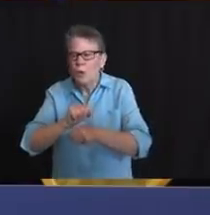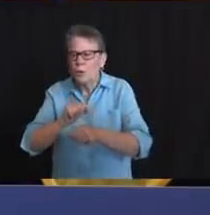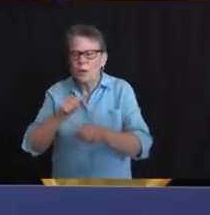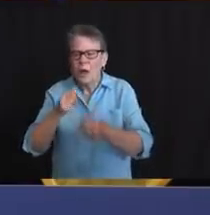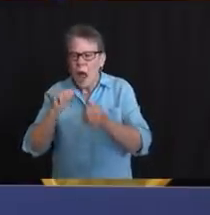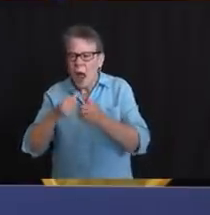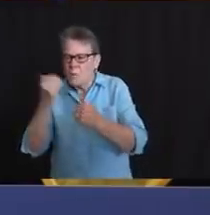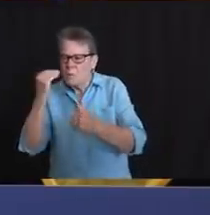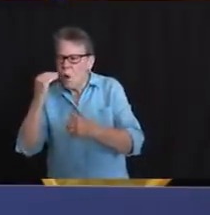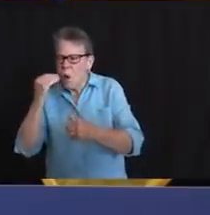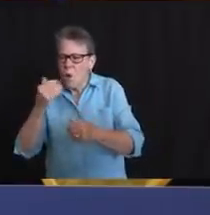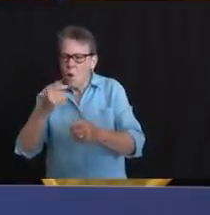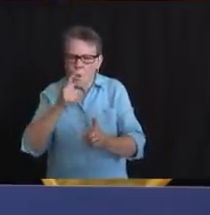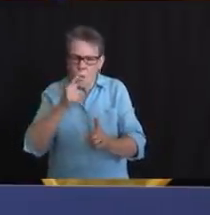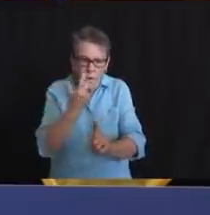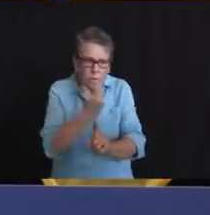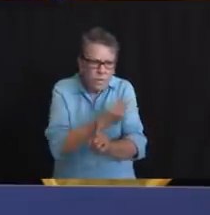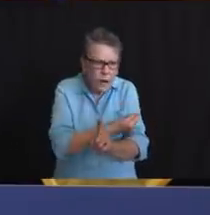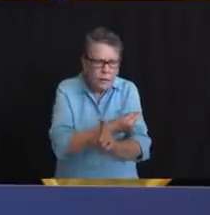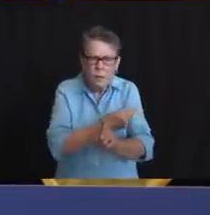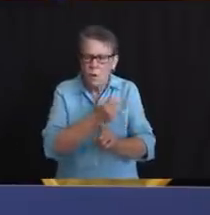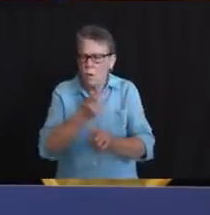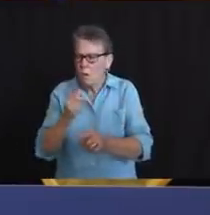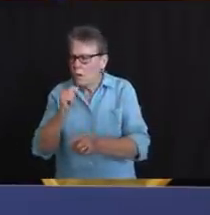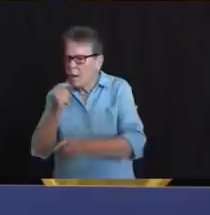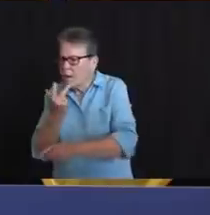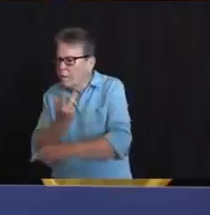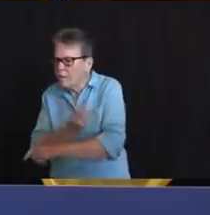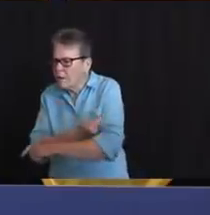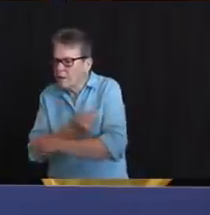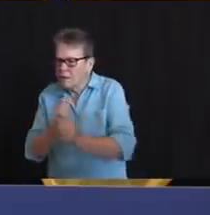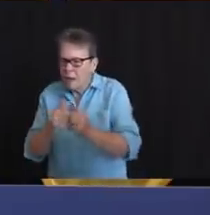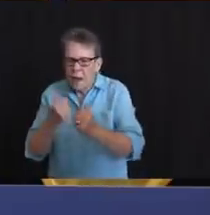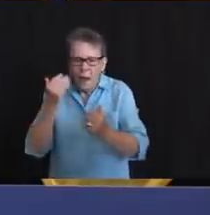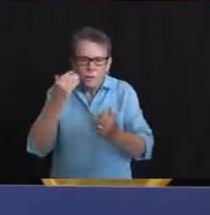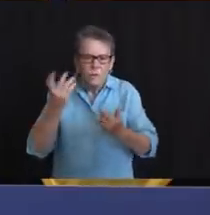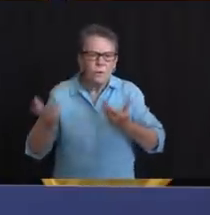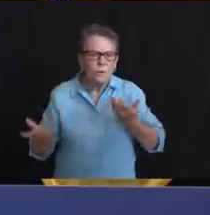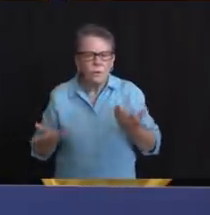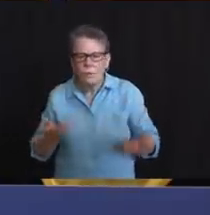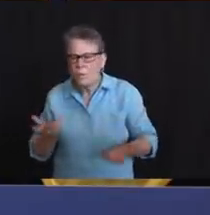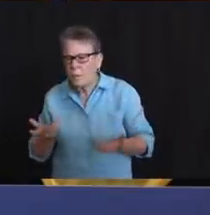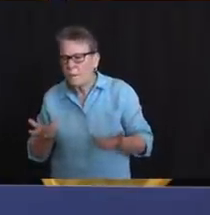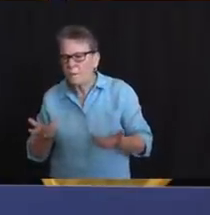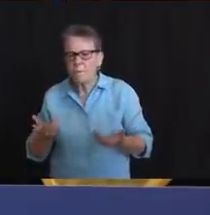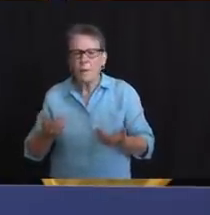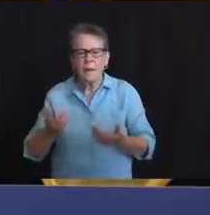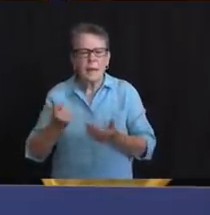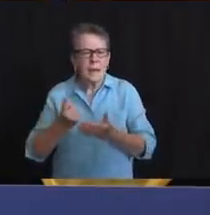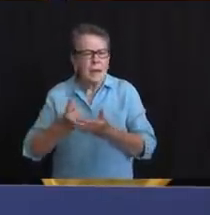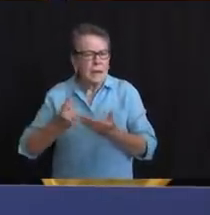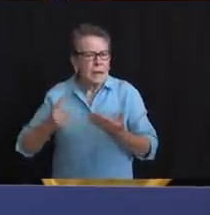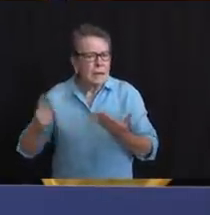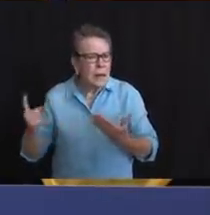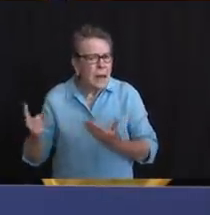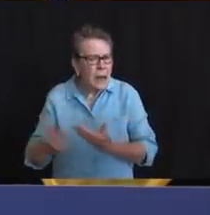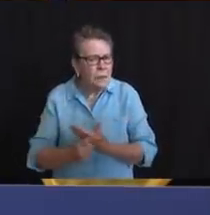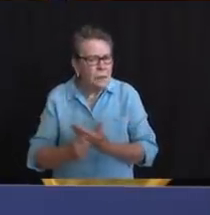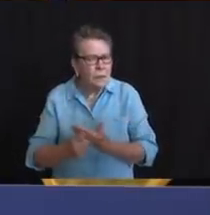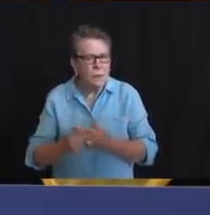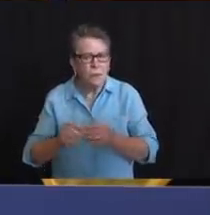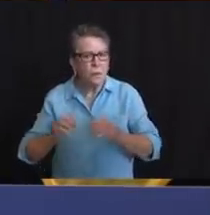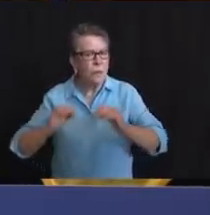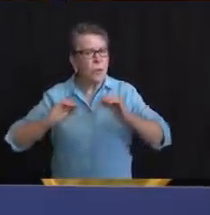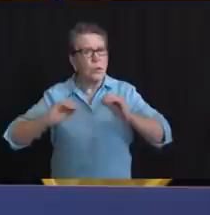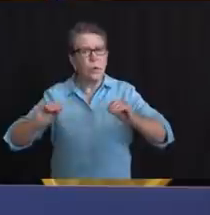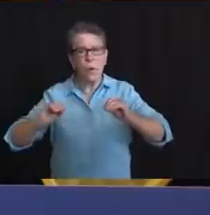for next week to lift the indoor capacity restrictions? That applies to casinos as well, right? So they can resume with